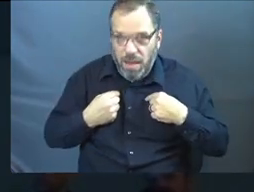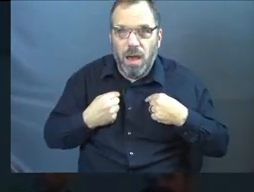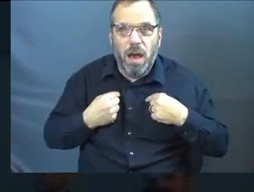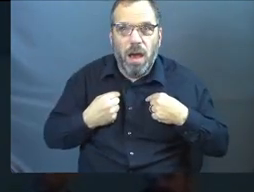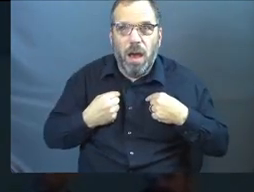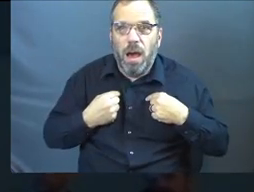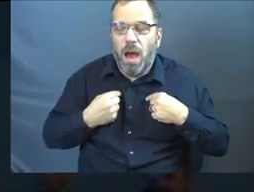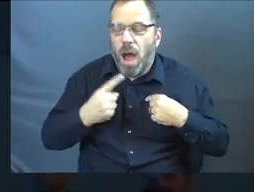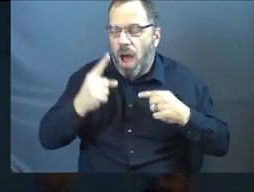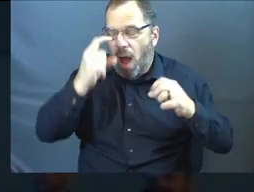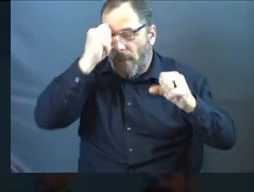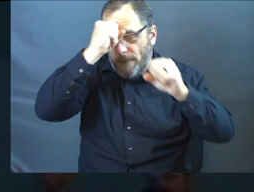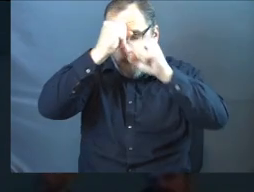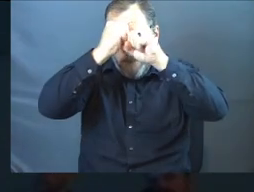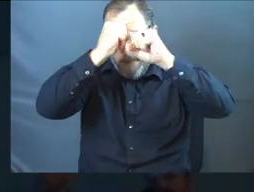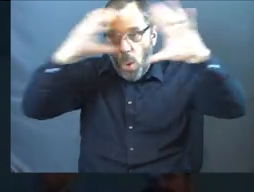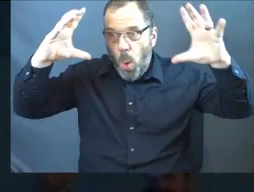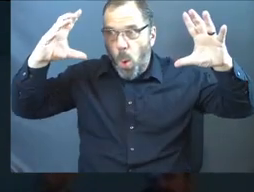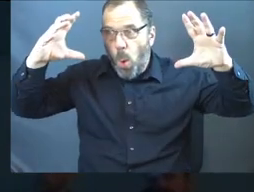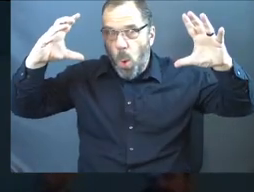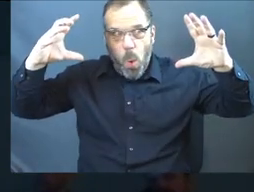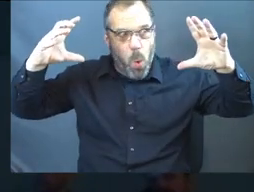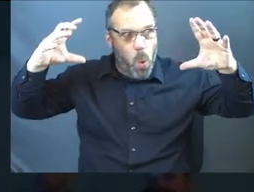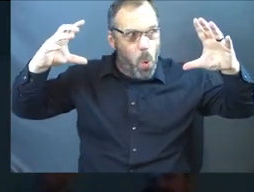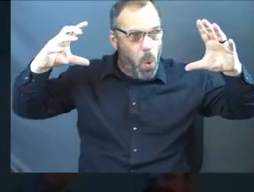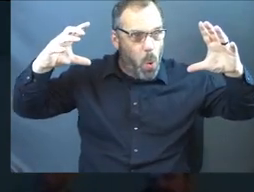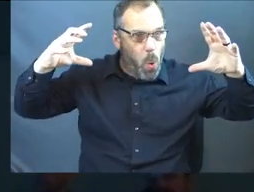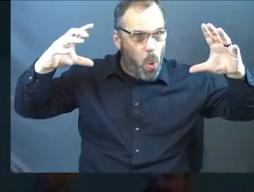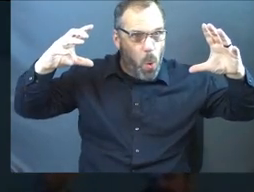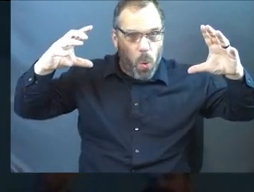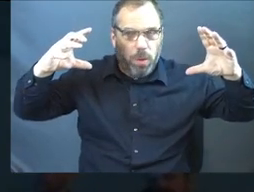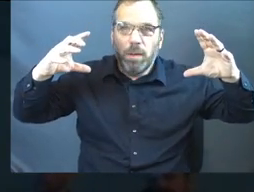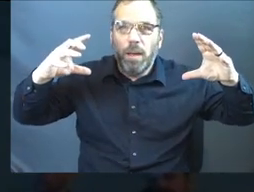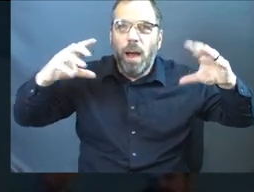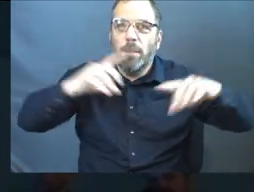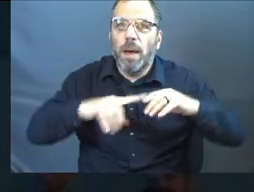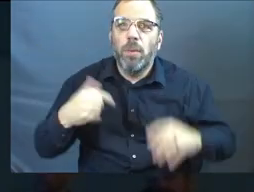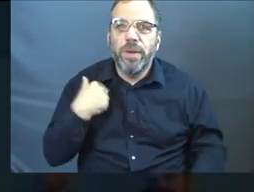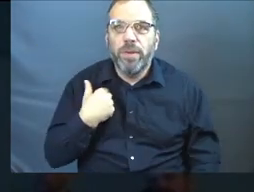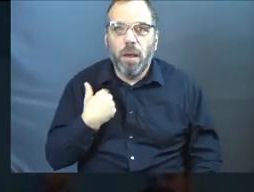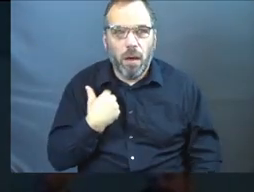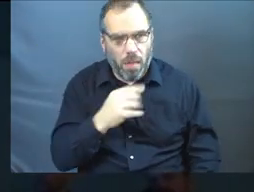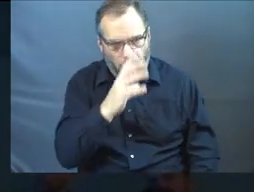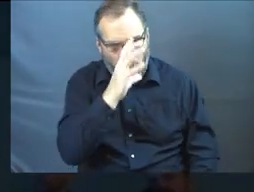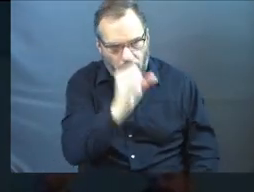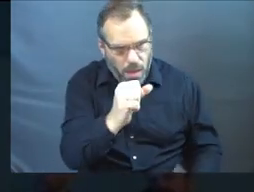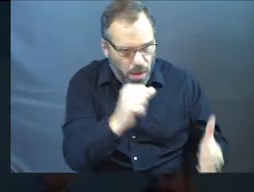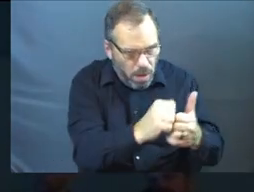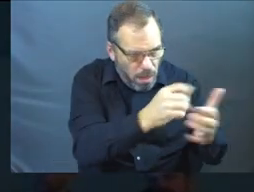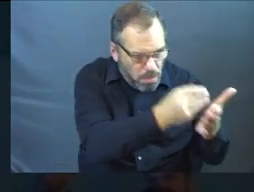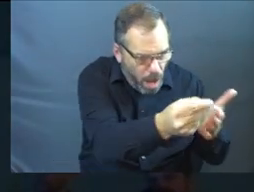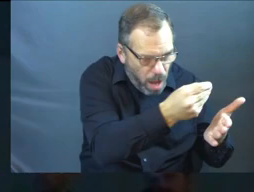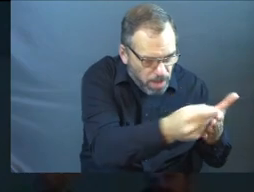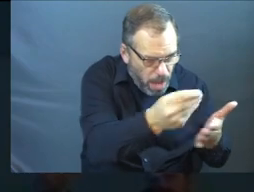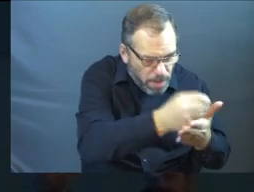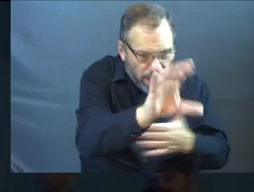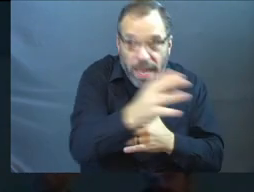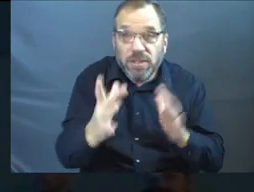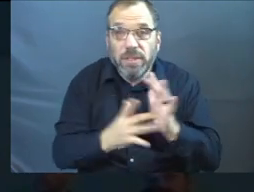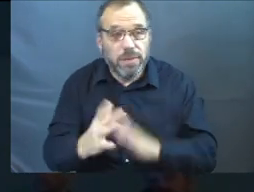It should blow our minds, right? We know this, but we get so caught up. And Jesus is like, "I'm right